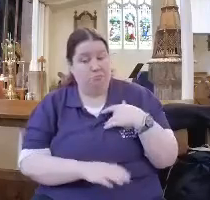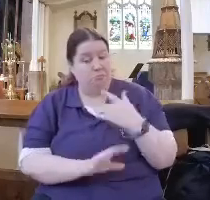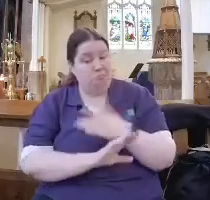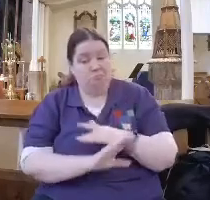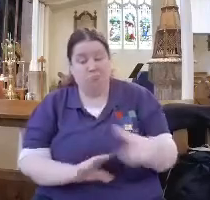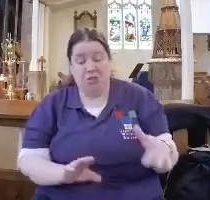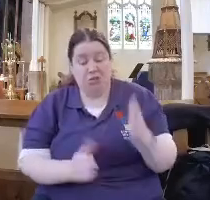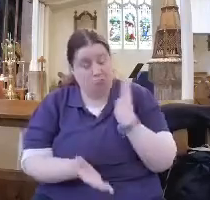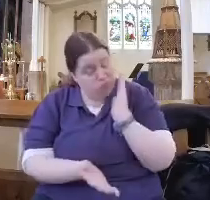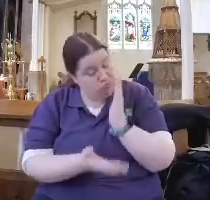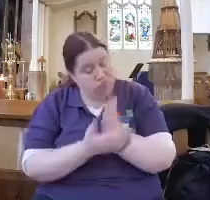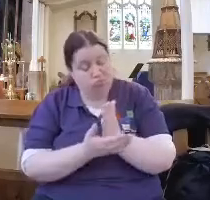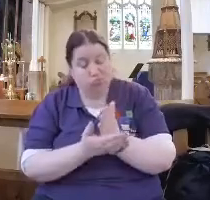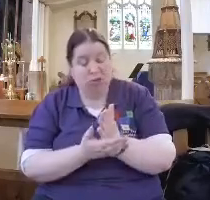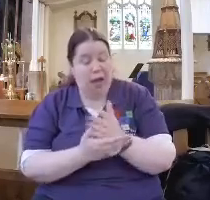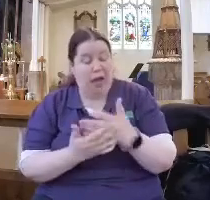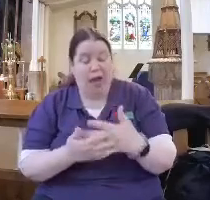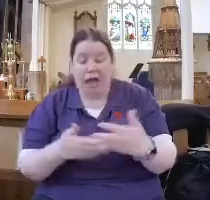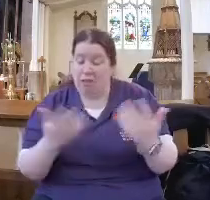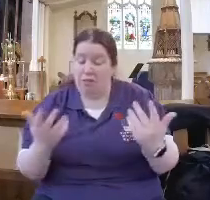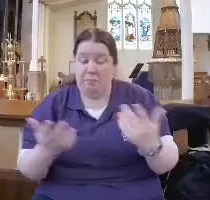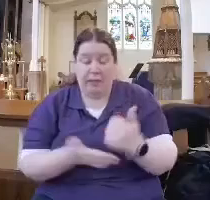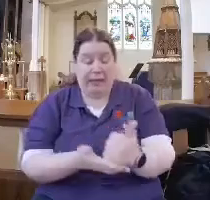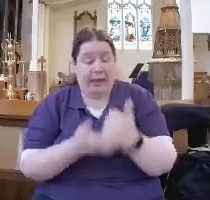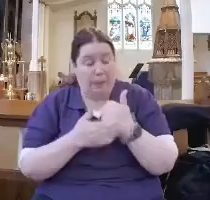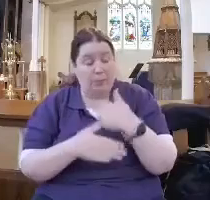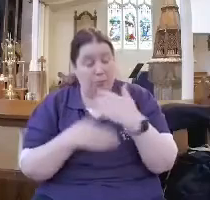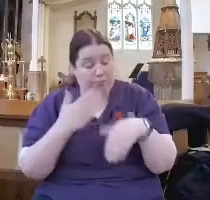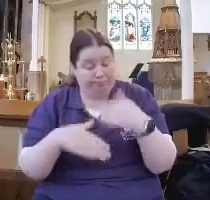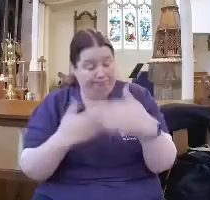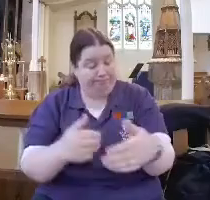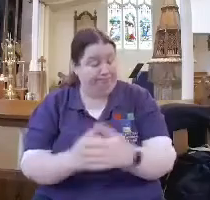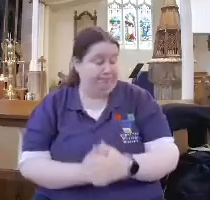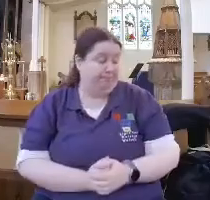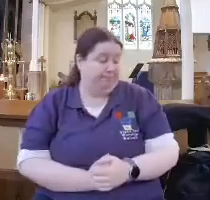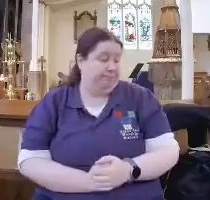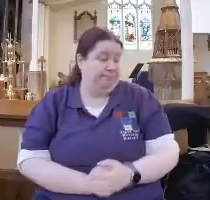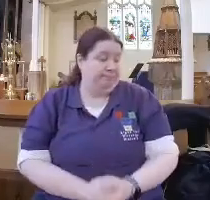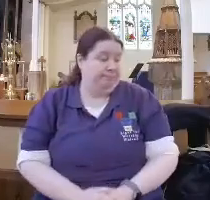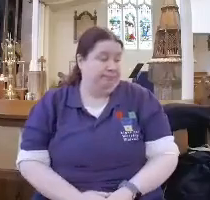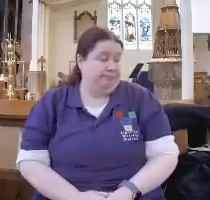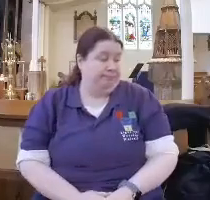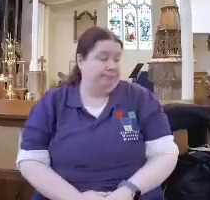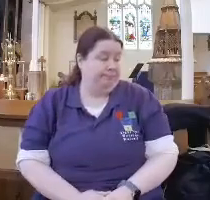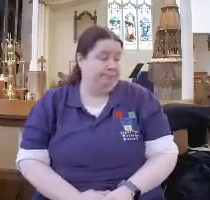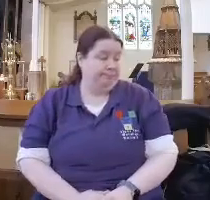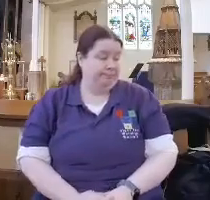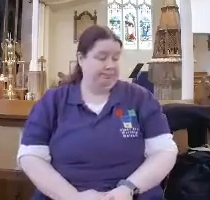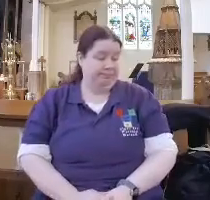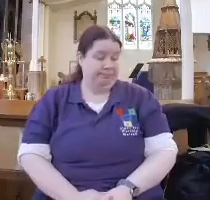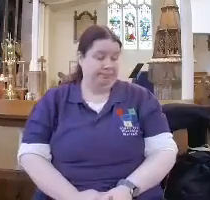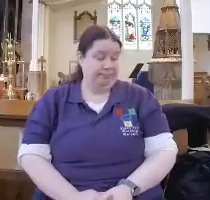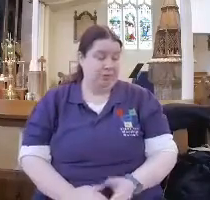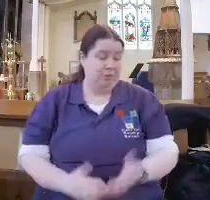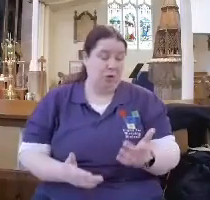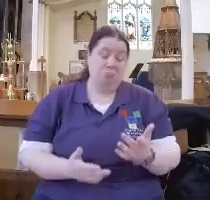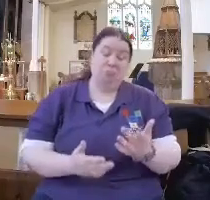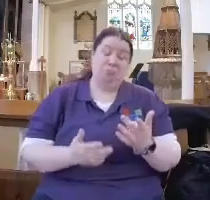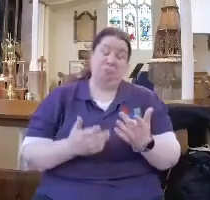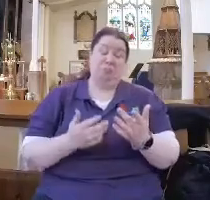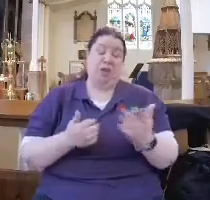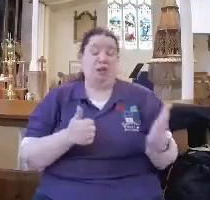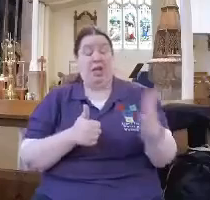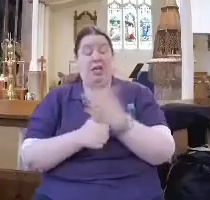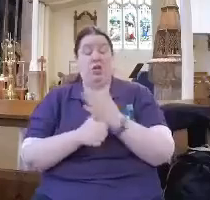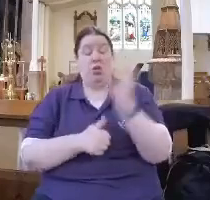but it can help you get to that. So maybe coming back to the initial question of how can